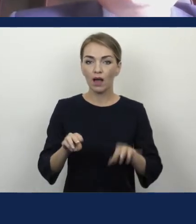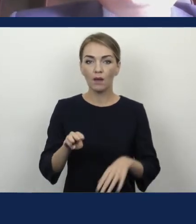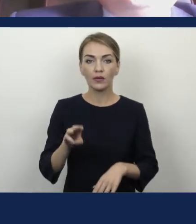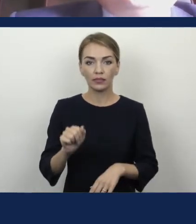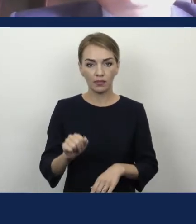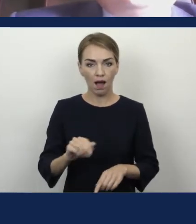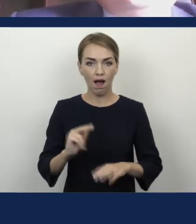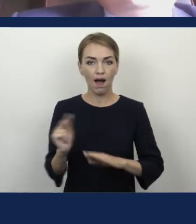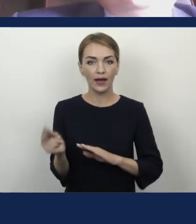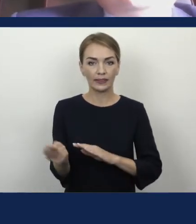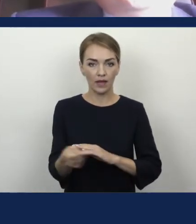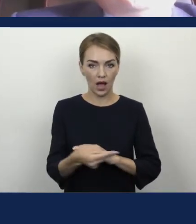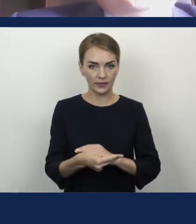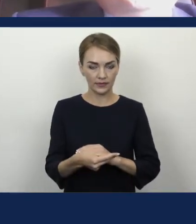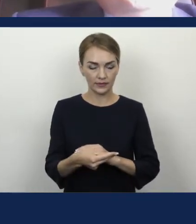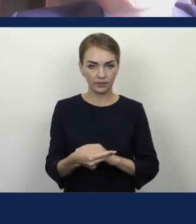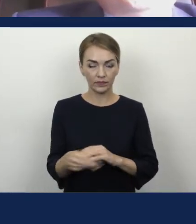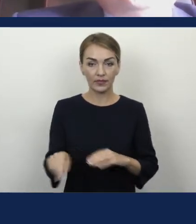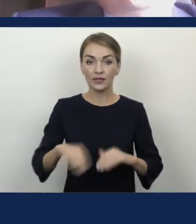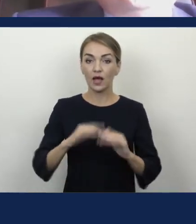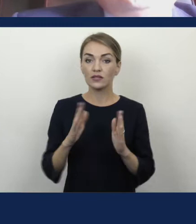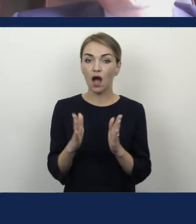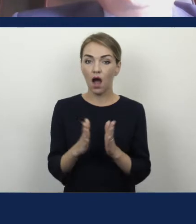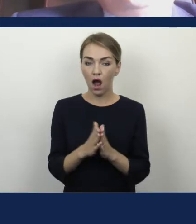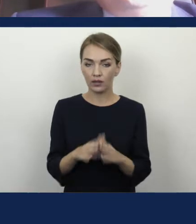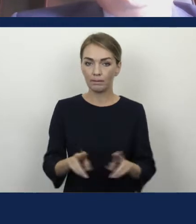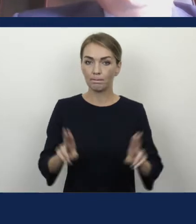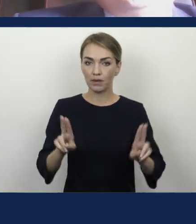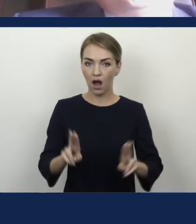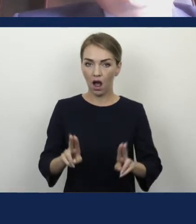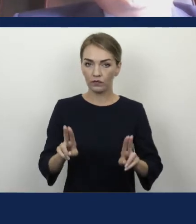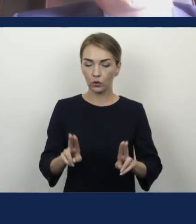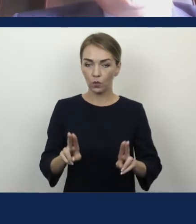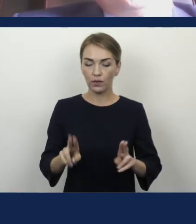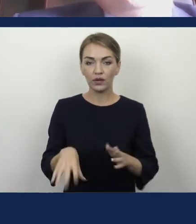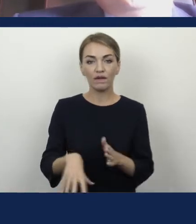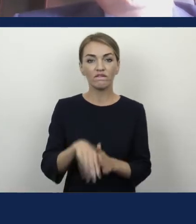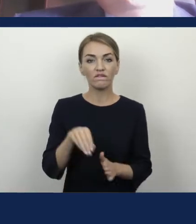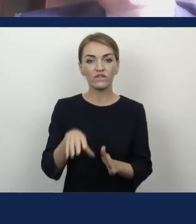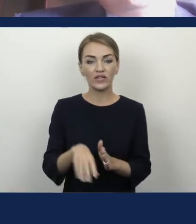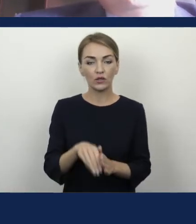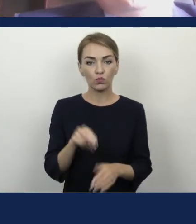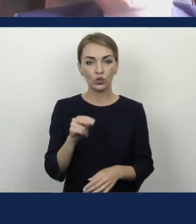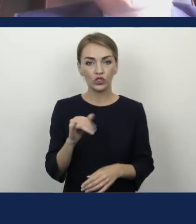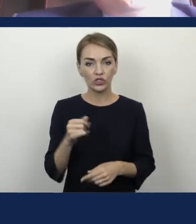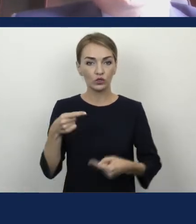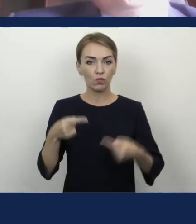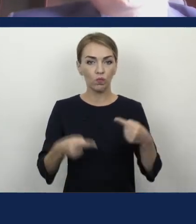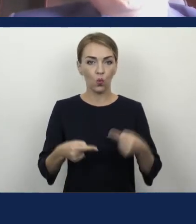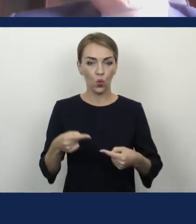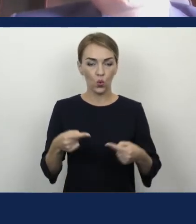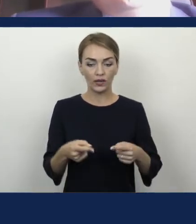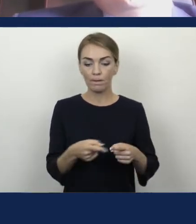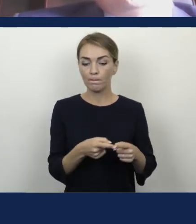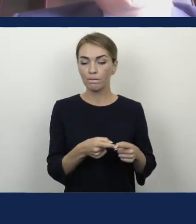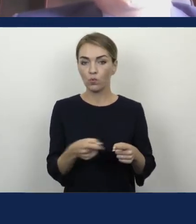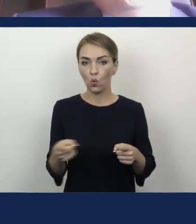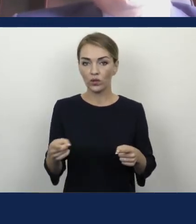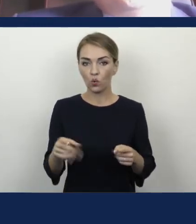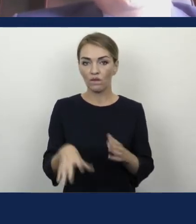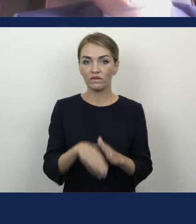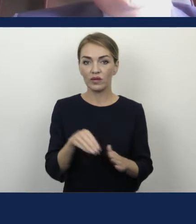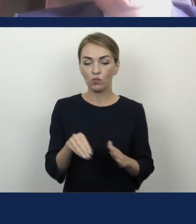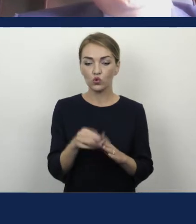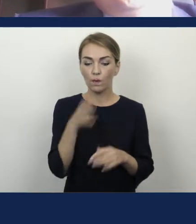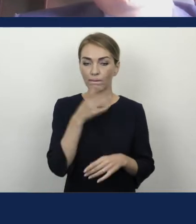As a general rule, electoral disputes during the election period are adjudicated by the